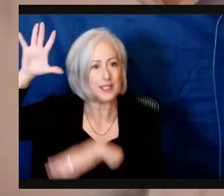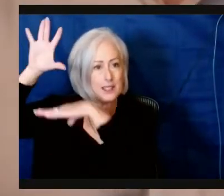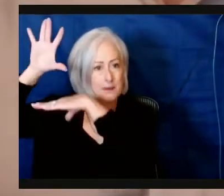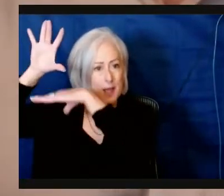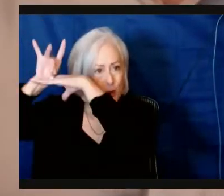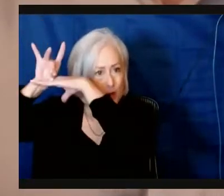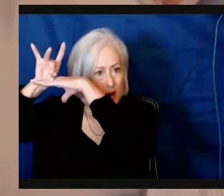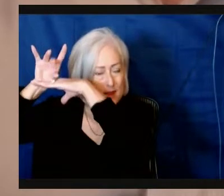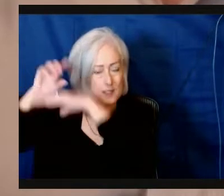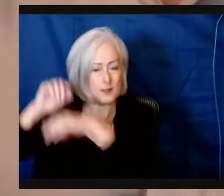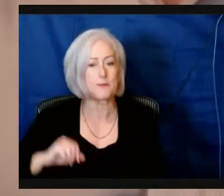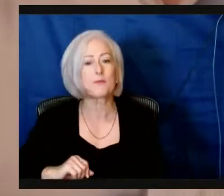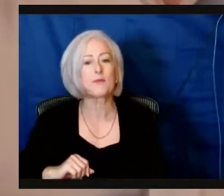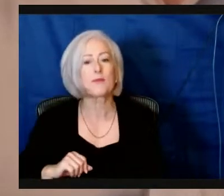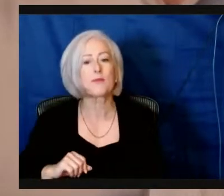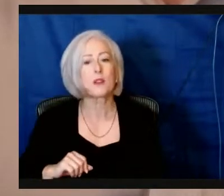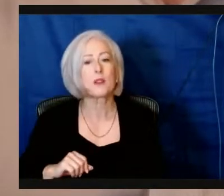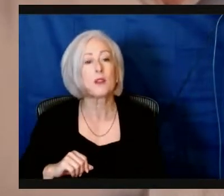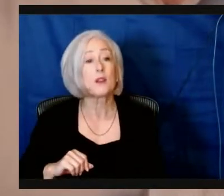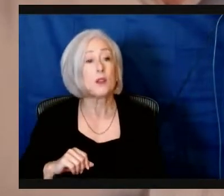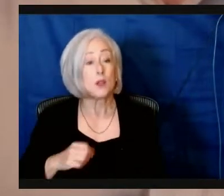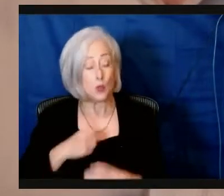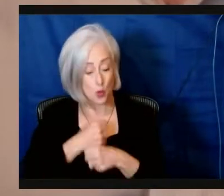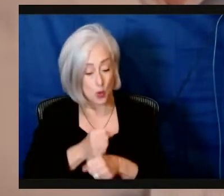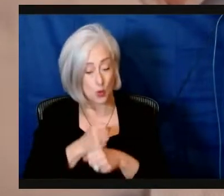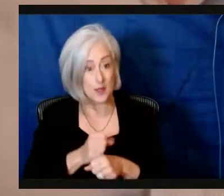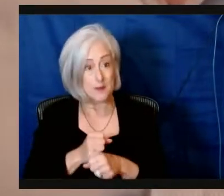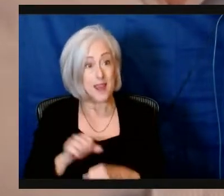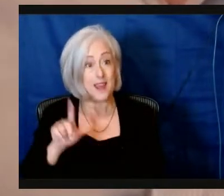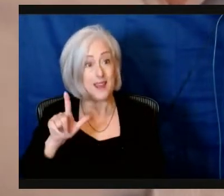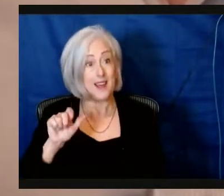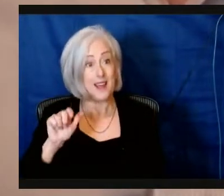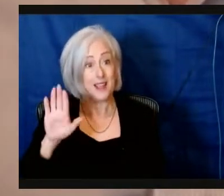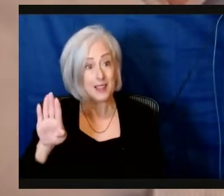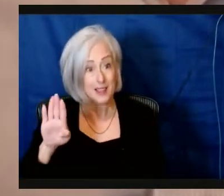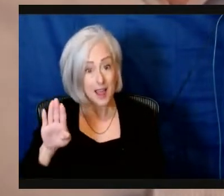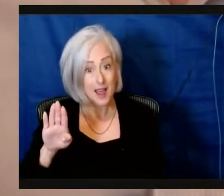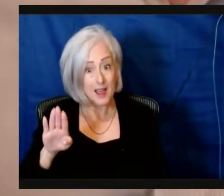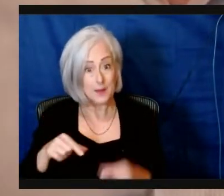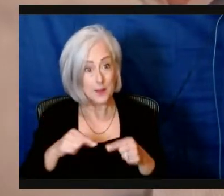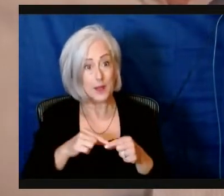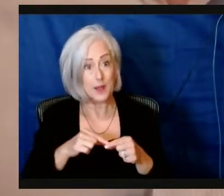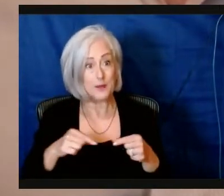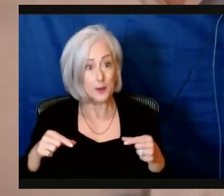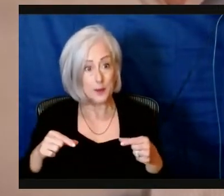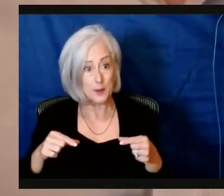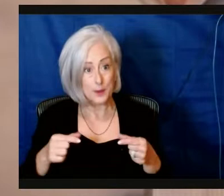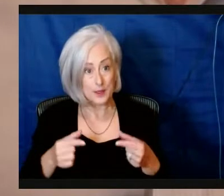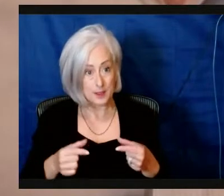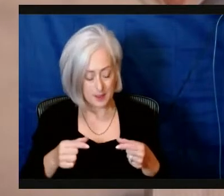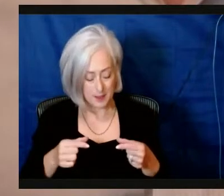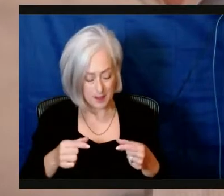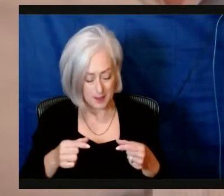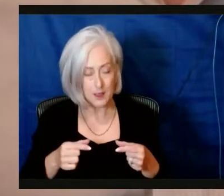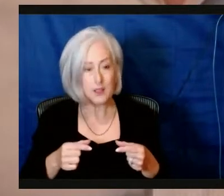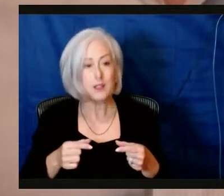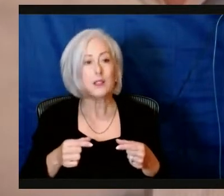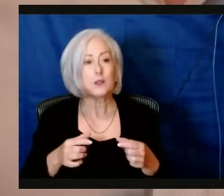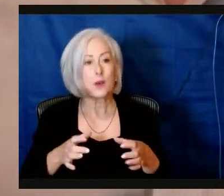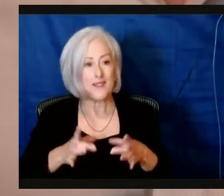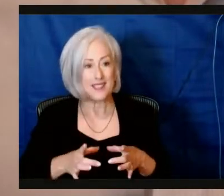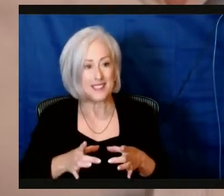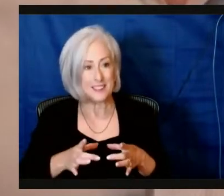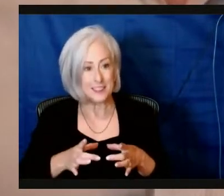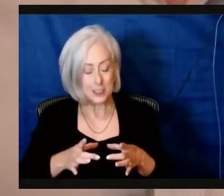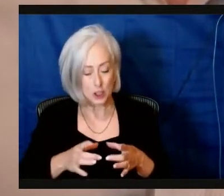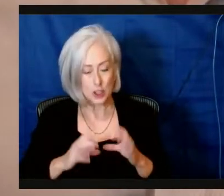culture cancer cells in the lab, for instance, we tend to grow them in a monolayer or in a 2D dish where the cells just lie